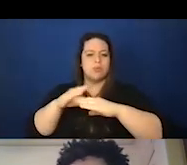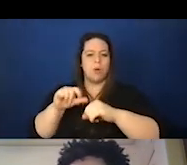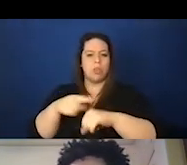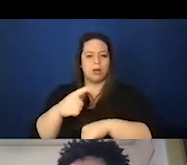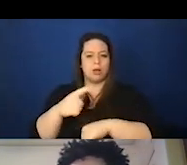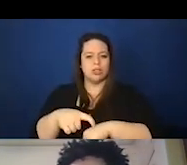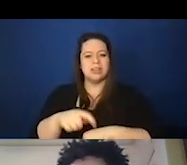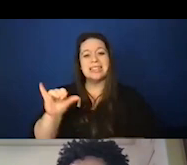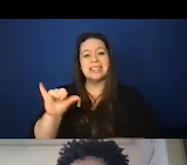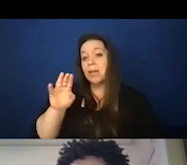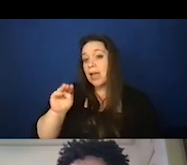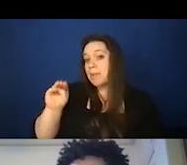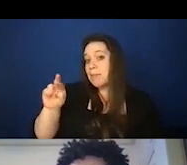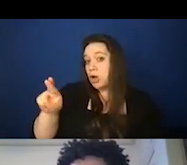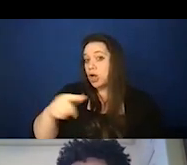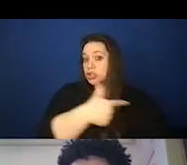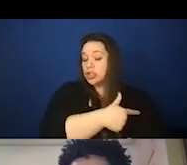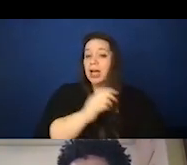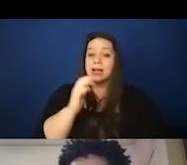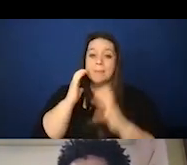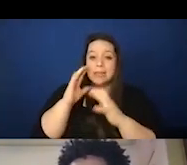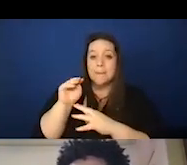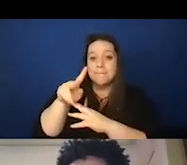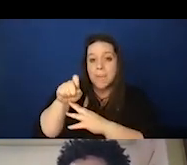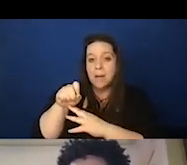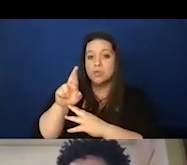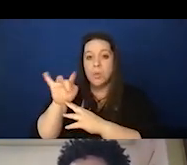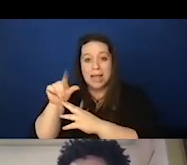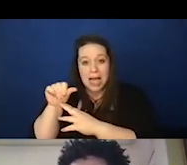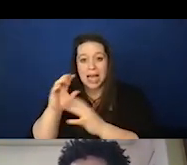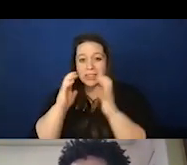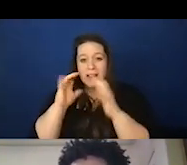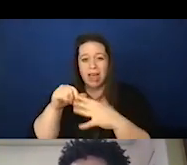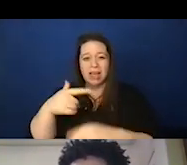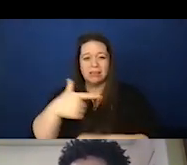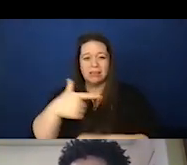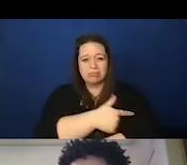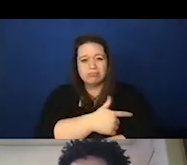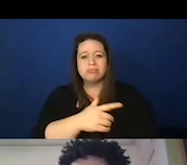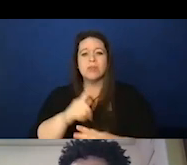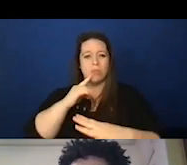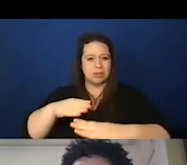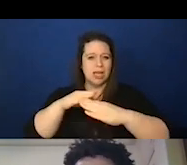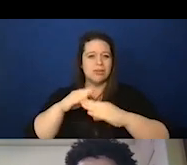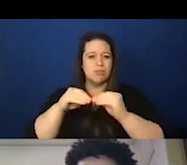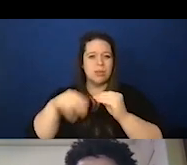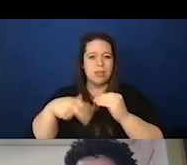MMR shot for measles, mumps, rubella lasts many years. Dr. Vasquez gives those out every day in his practice.